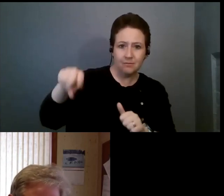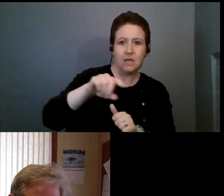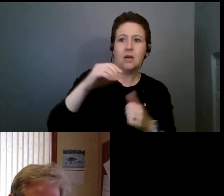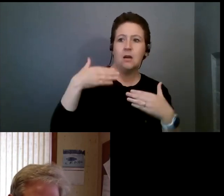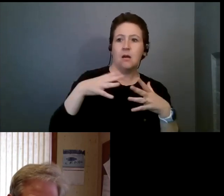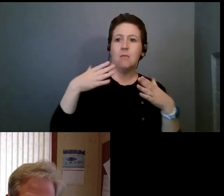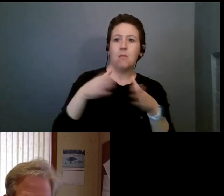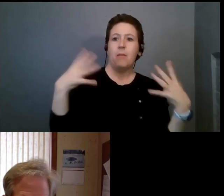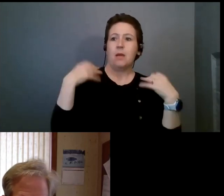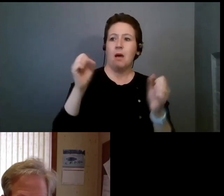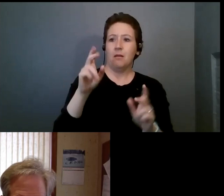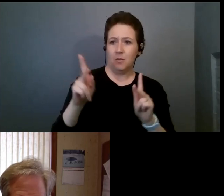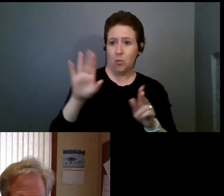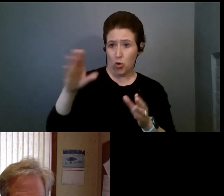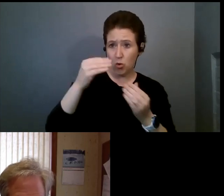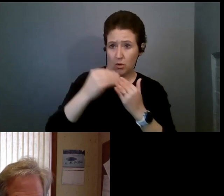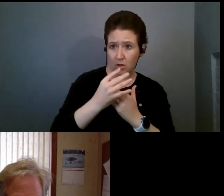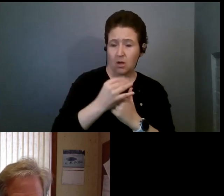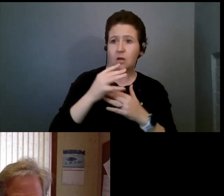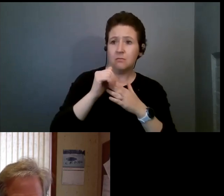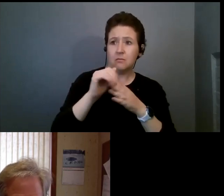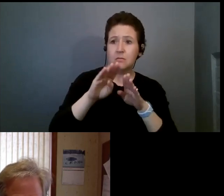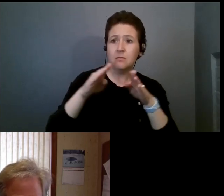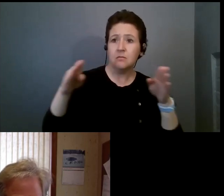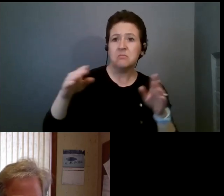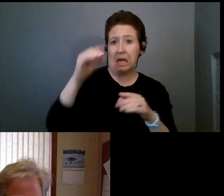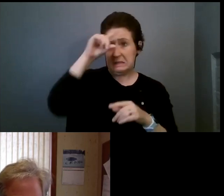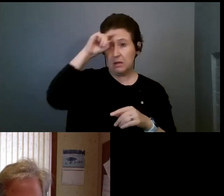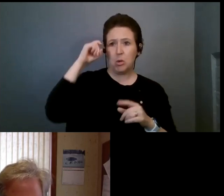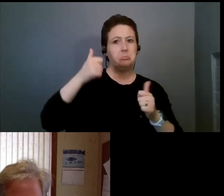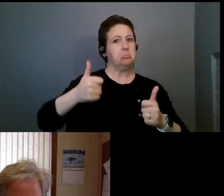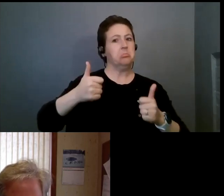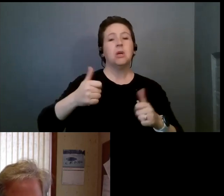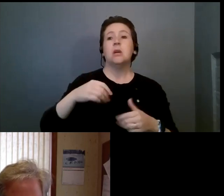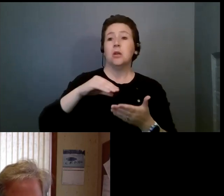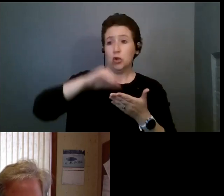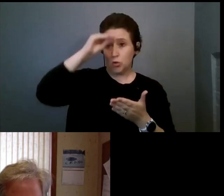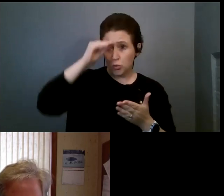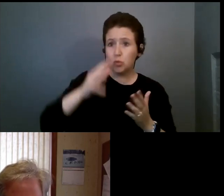health officials, and we had a very positive summer. Students welcomed to